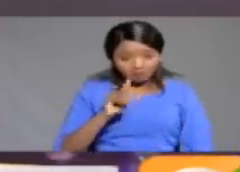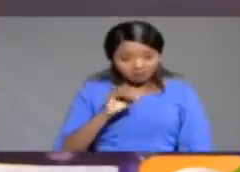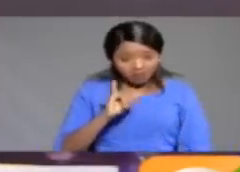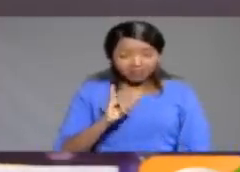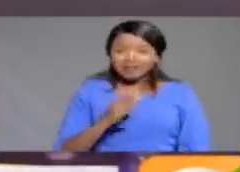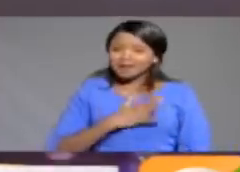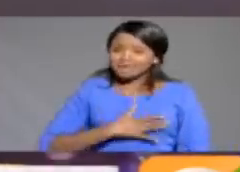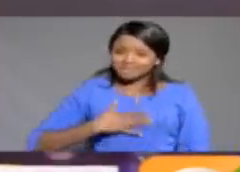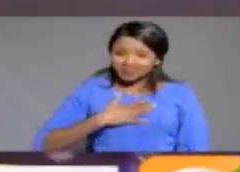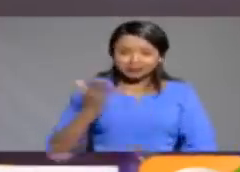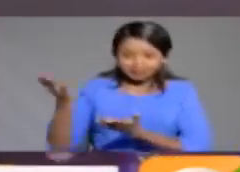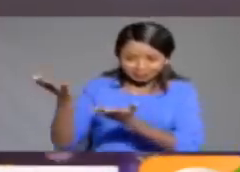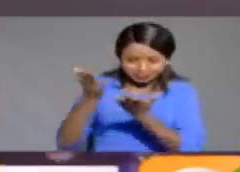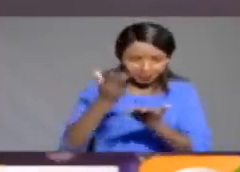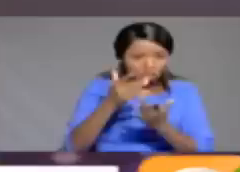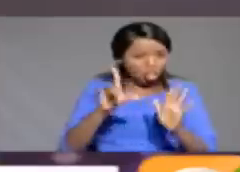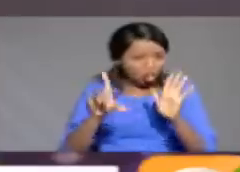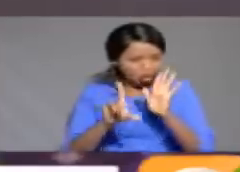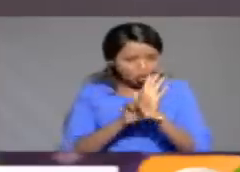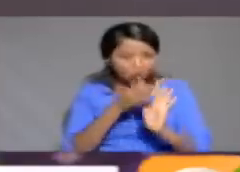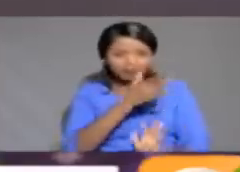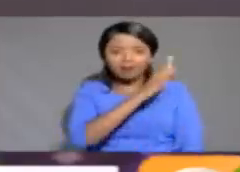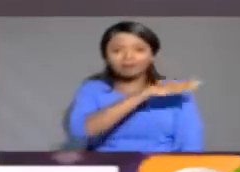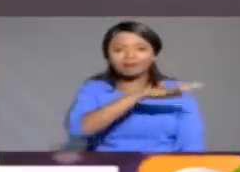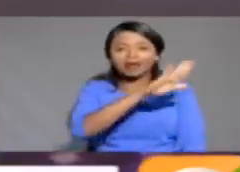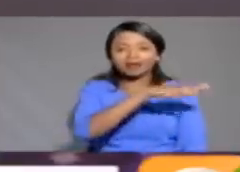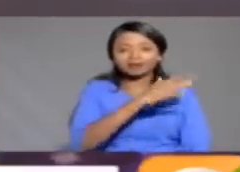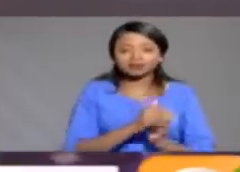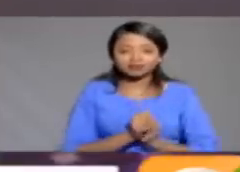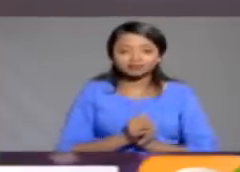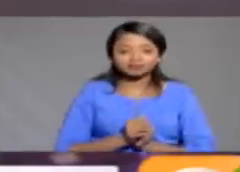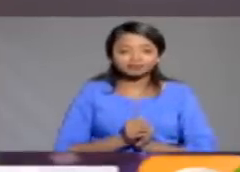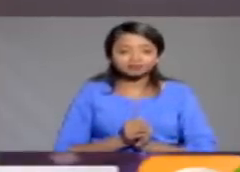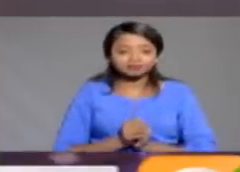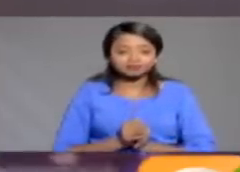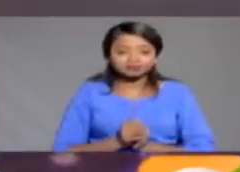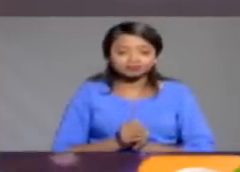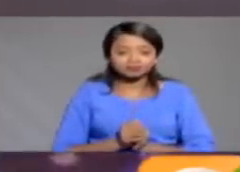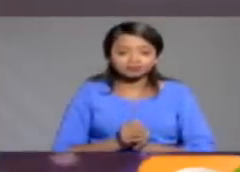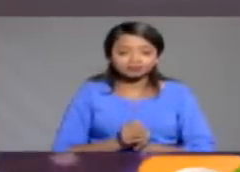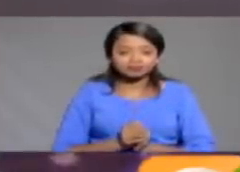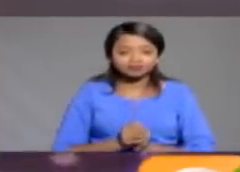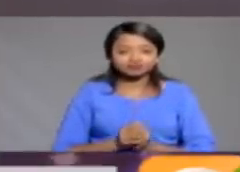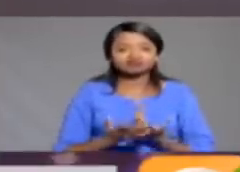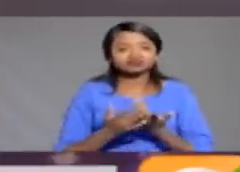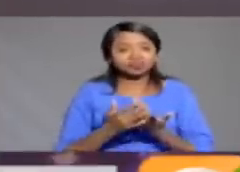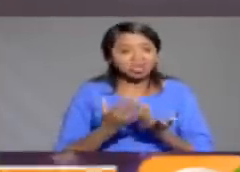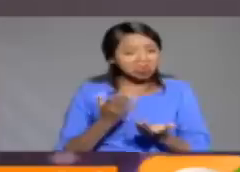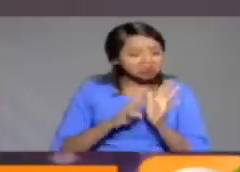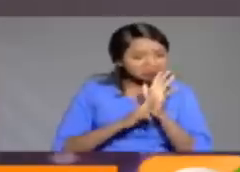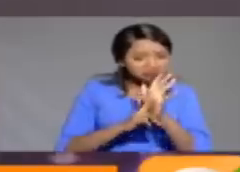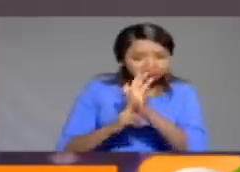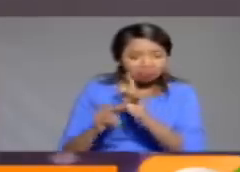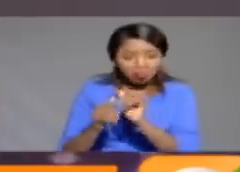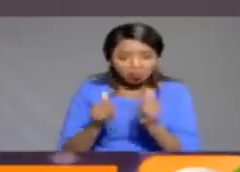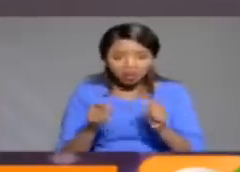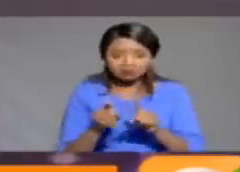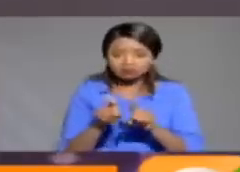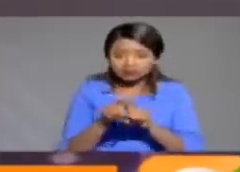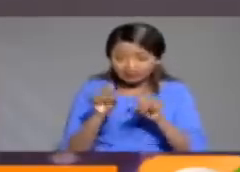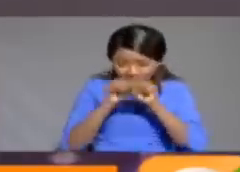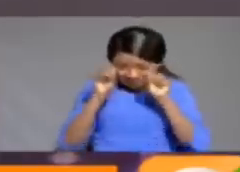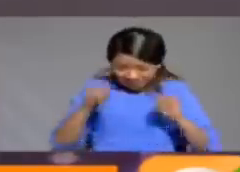alete sheria katika bunge. Parliamentary system of government, proportional representation, because the presidential